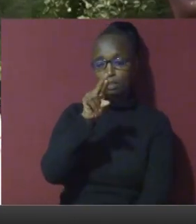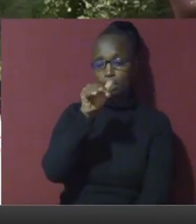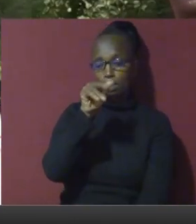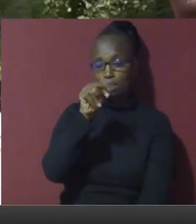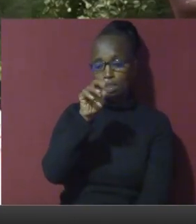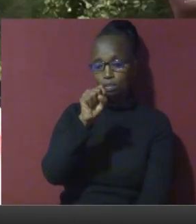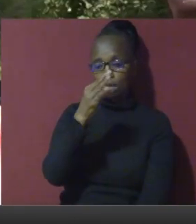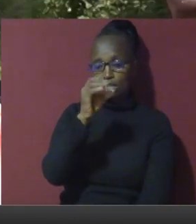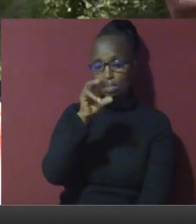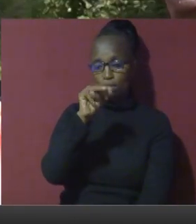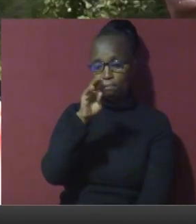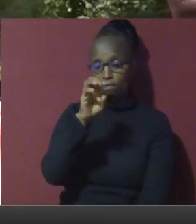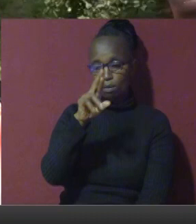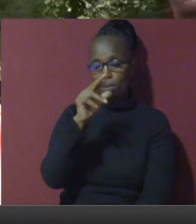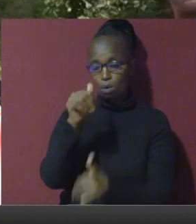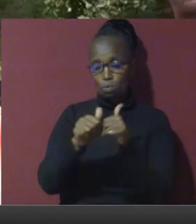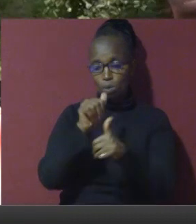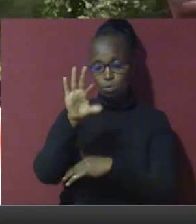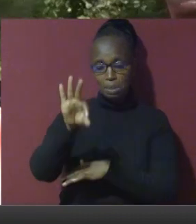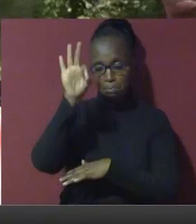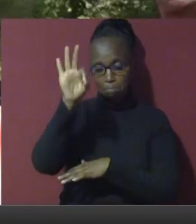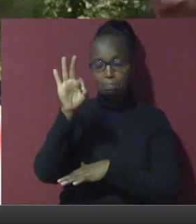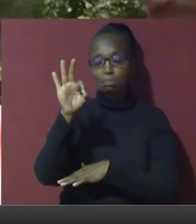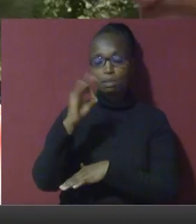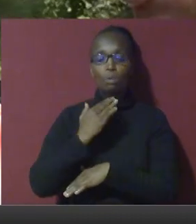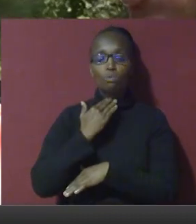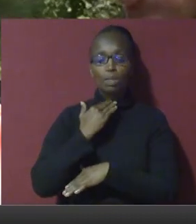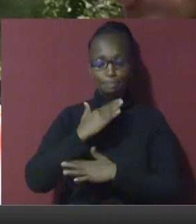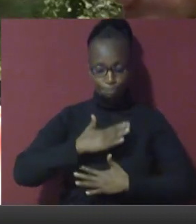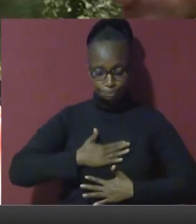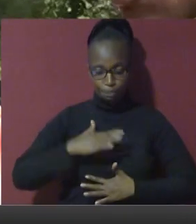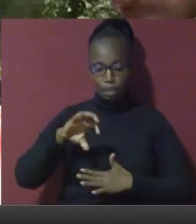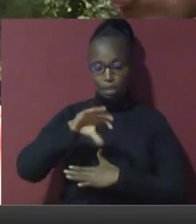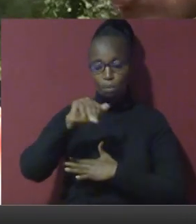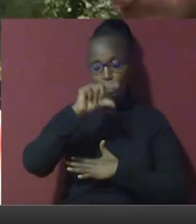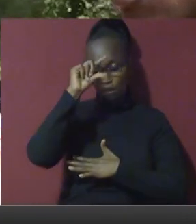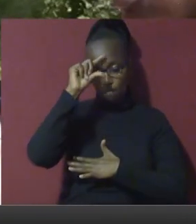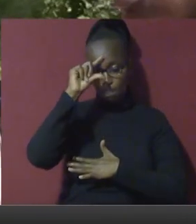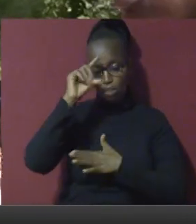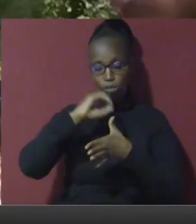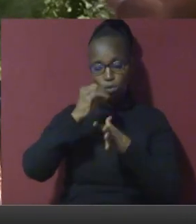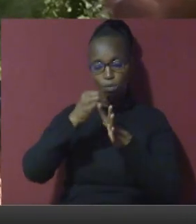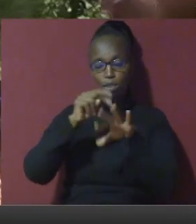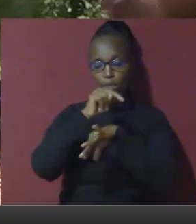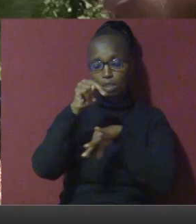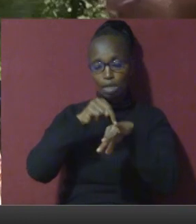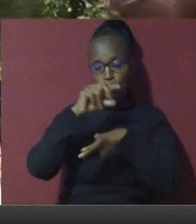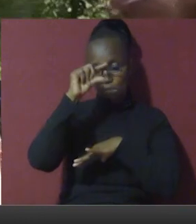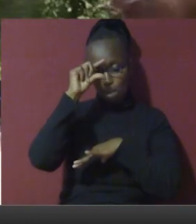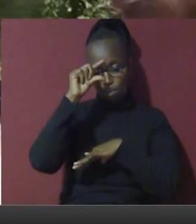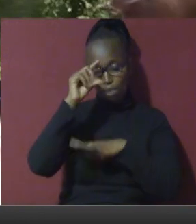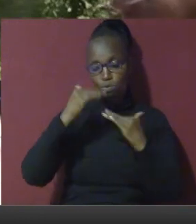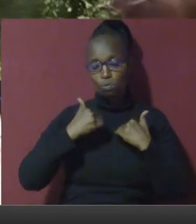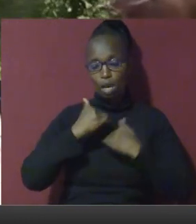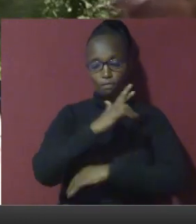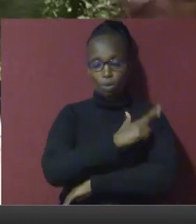here recently. I want to plead with the either county government or national government to come to our aid. We've got